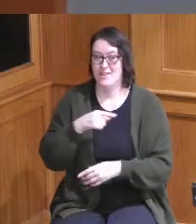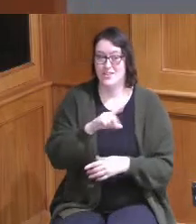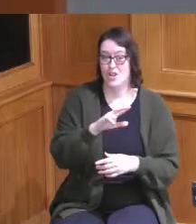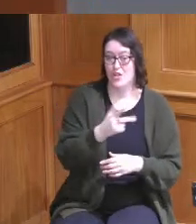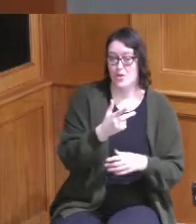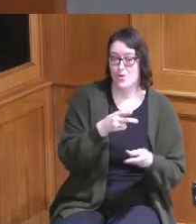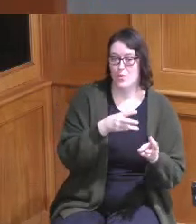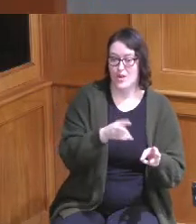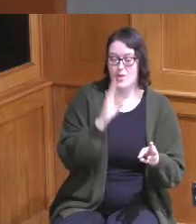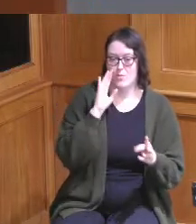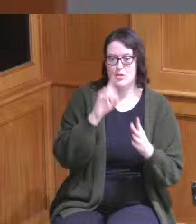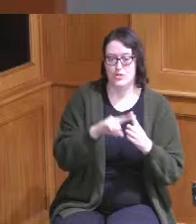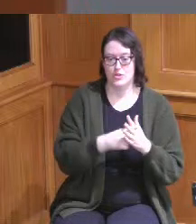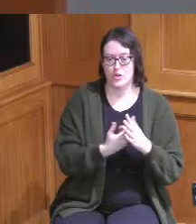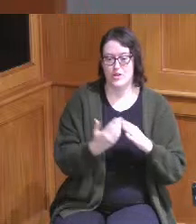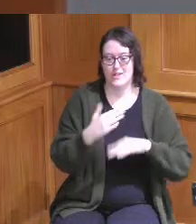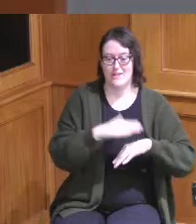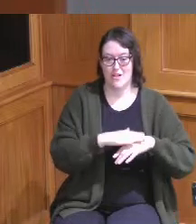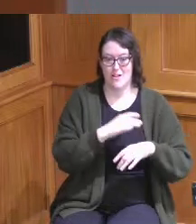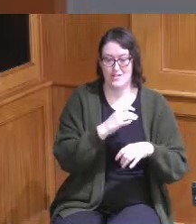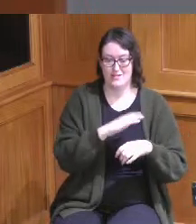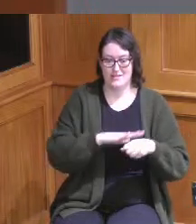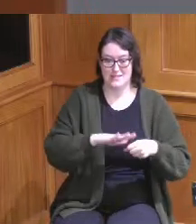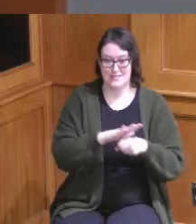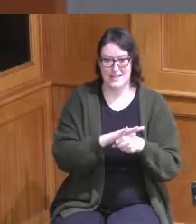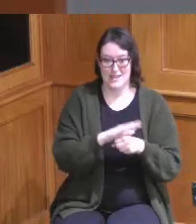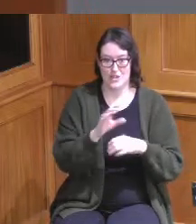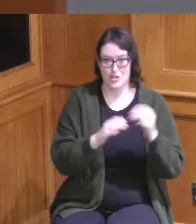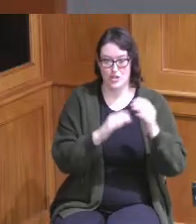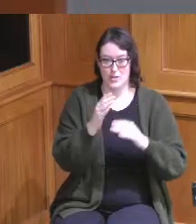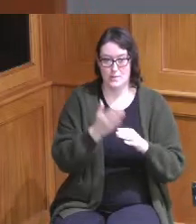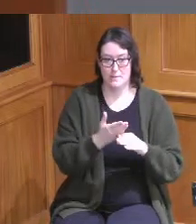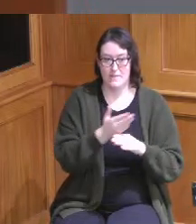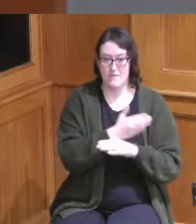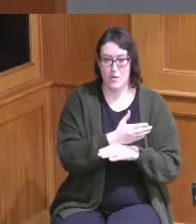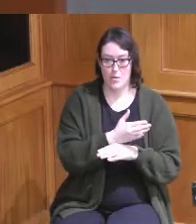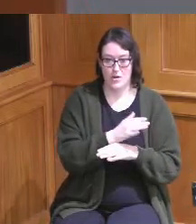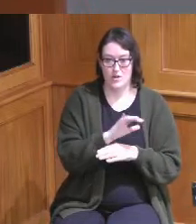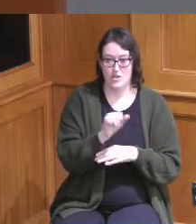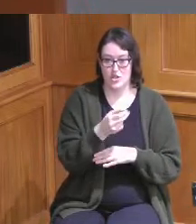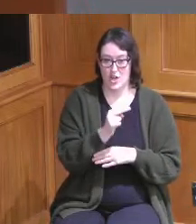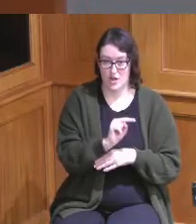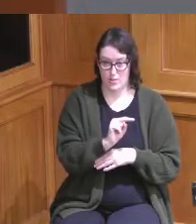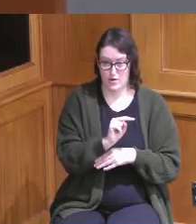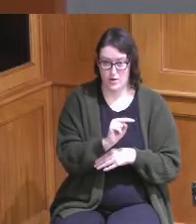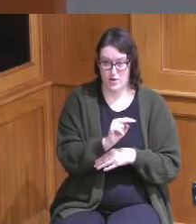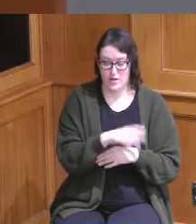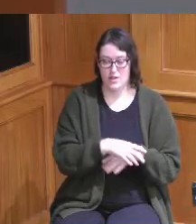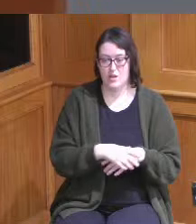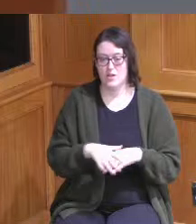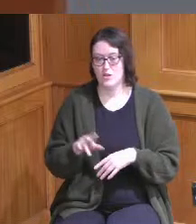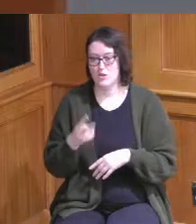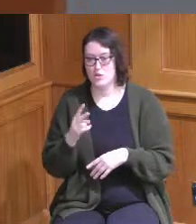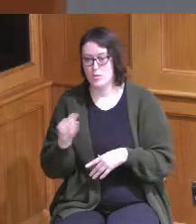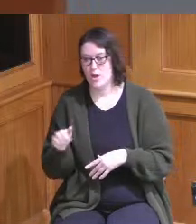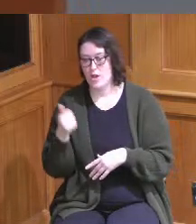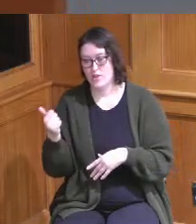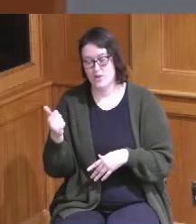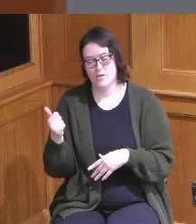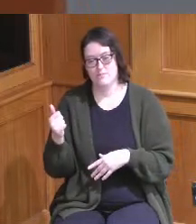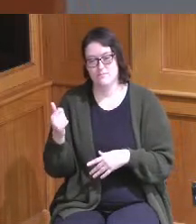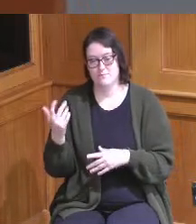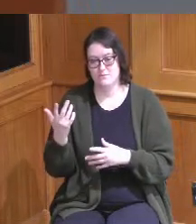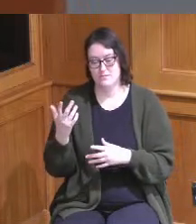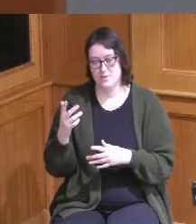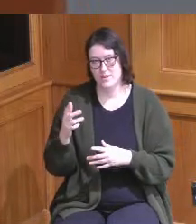actually going to start the on-site construction before the end of the calendar year. We have 2 other paths to achieve compliance that are in the